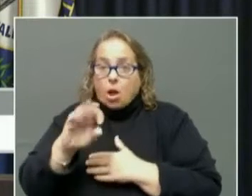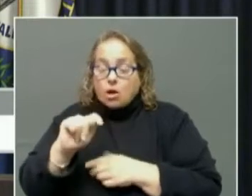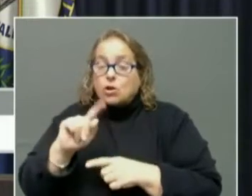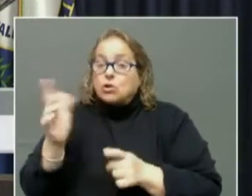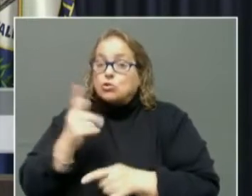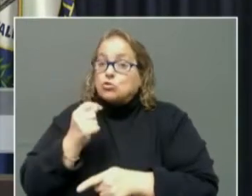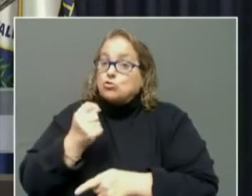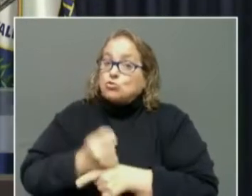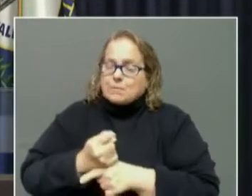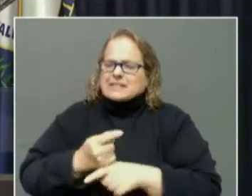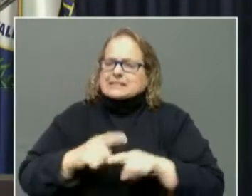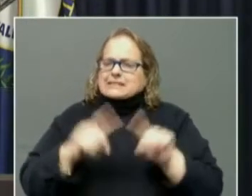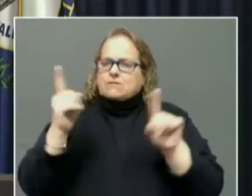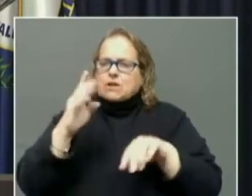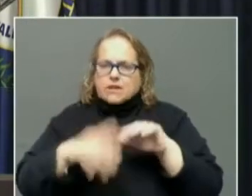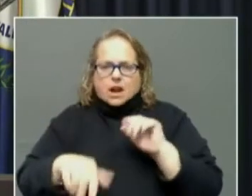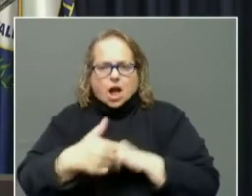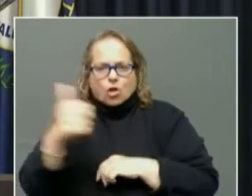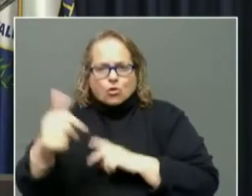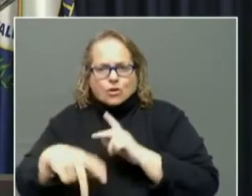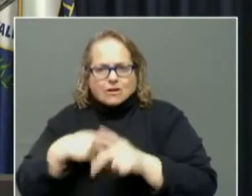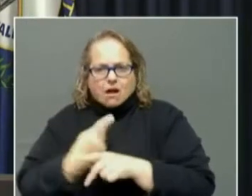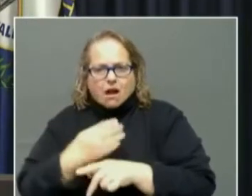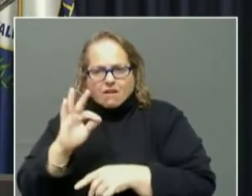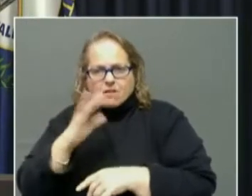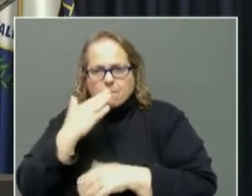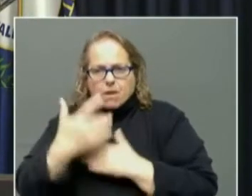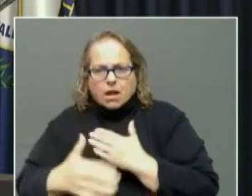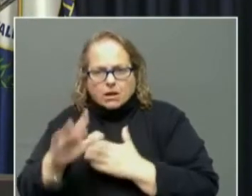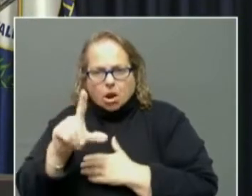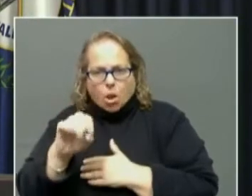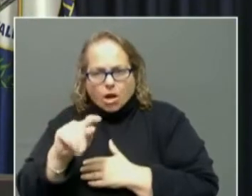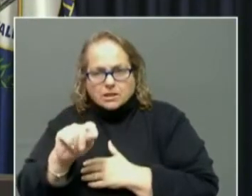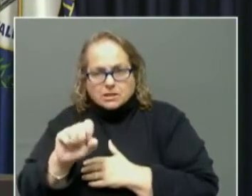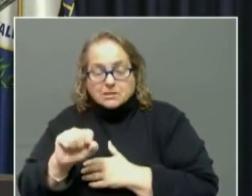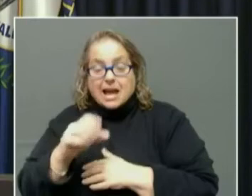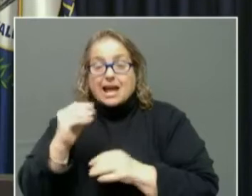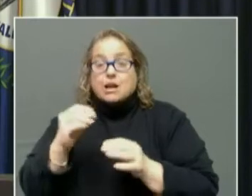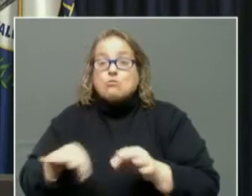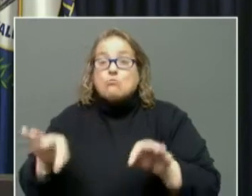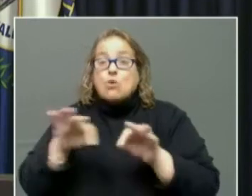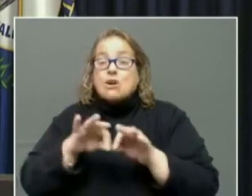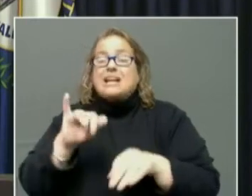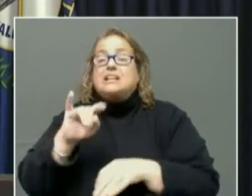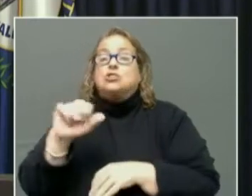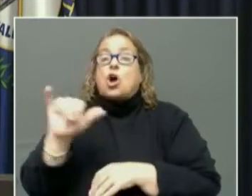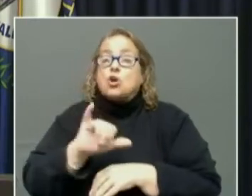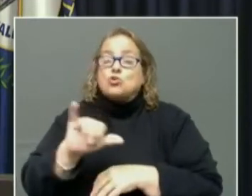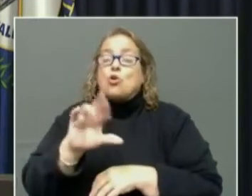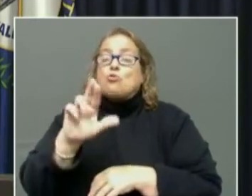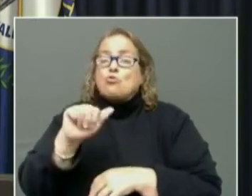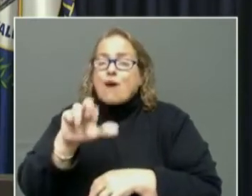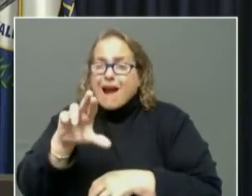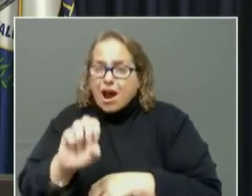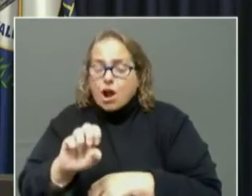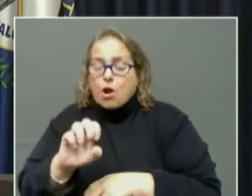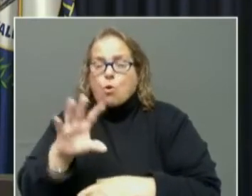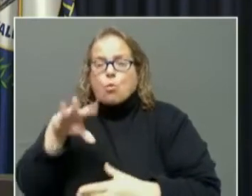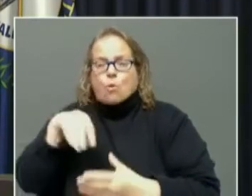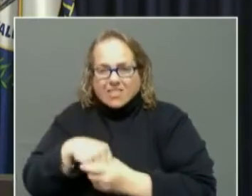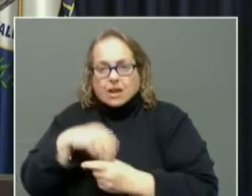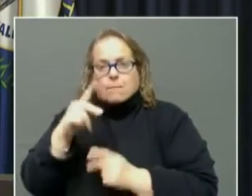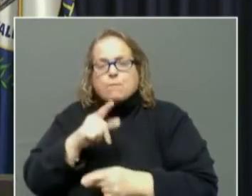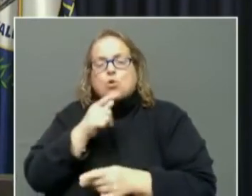blood clots. Importantly, it's also exceedingly rare in the population of people who have received the J&J vaccine. In